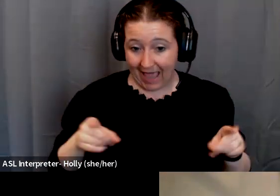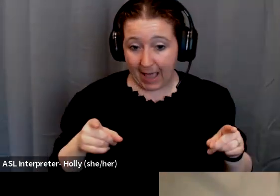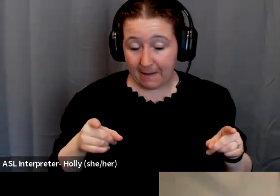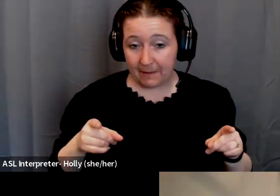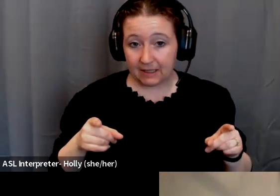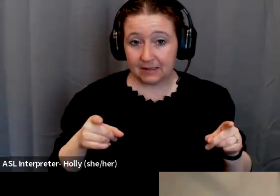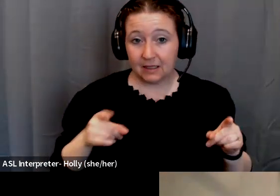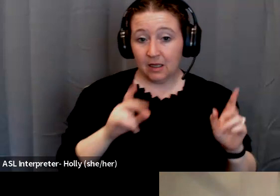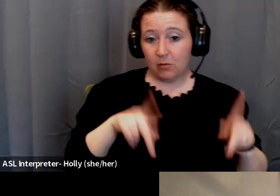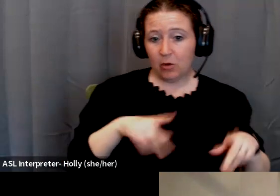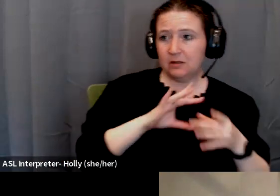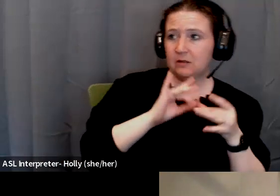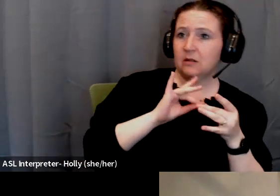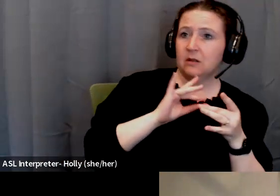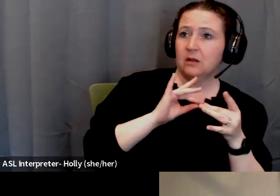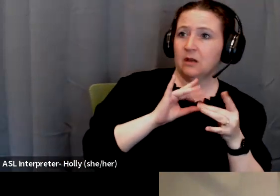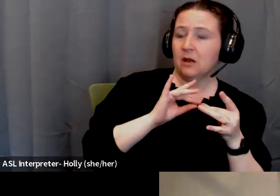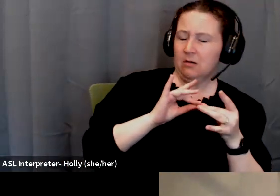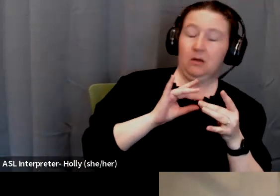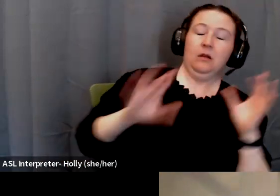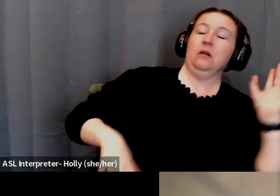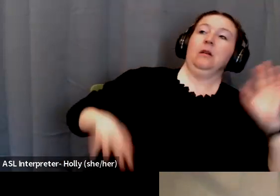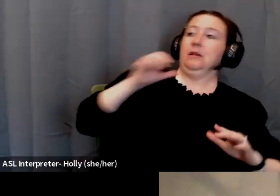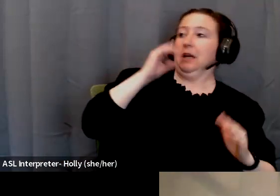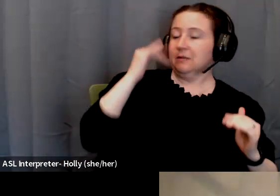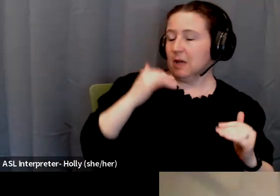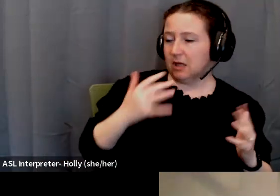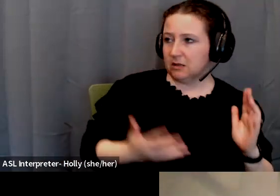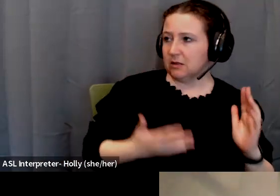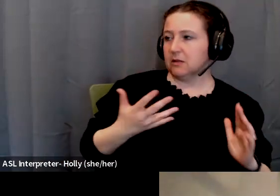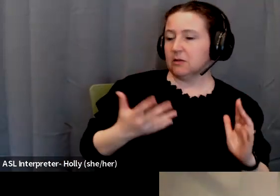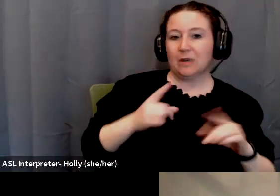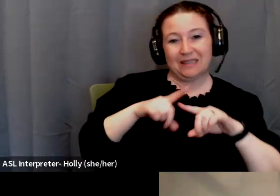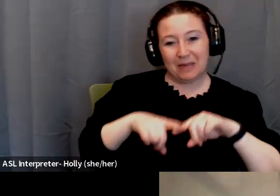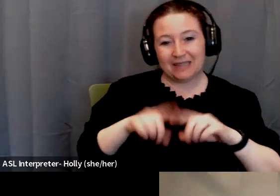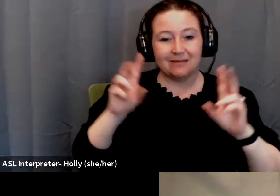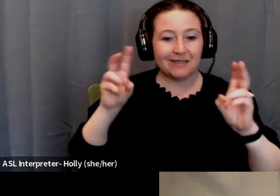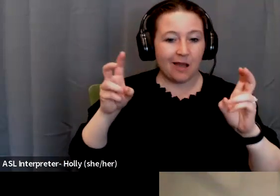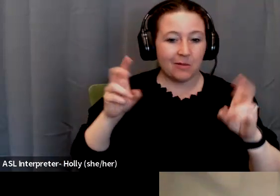obviously the person who's speaking, if they're not anticipating that, or depending on what the topic is, if it's a,